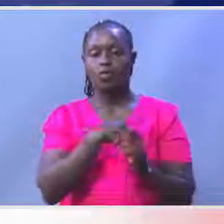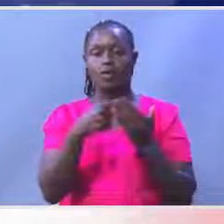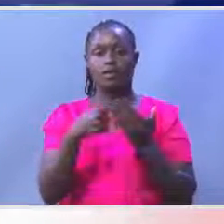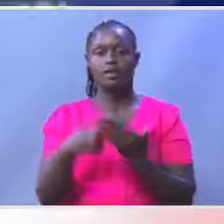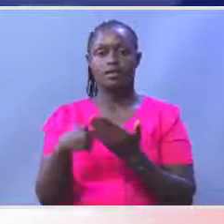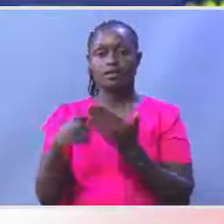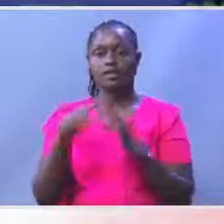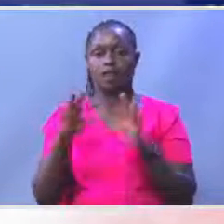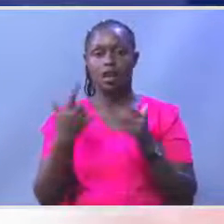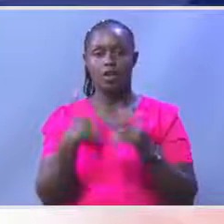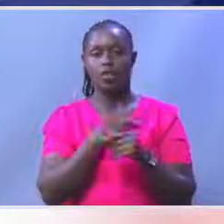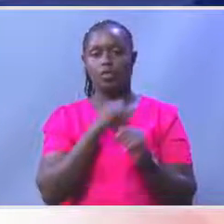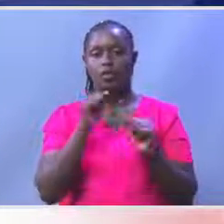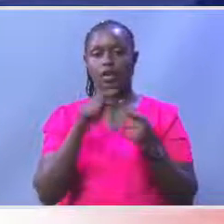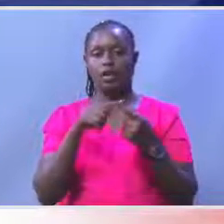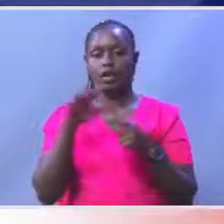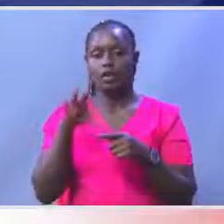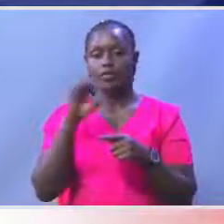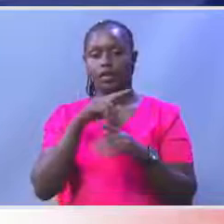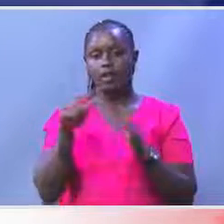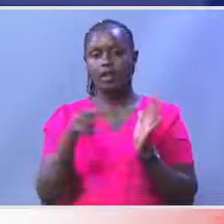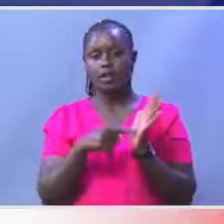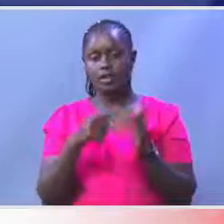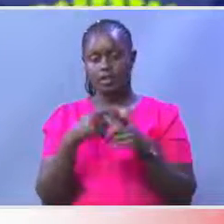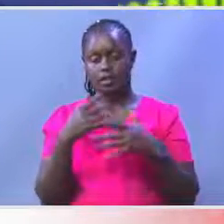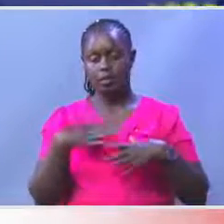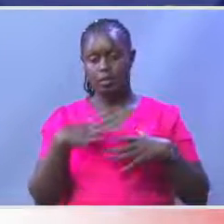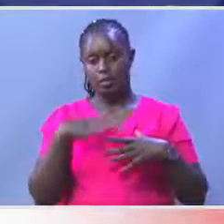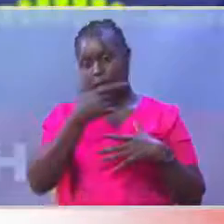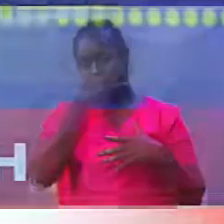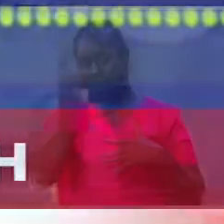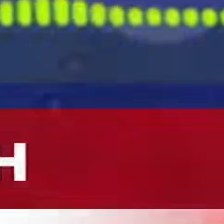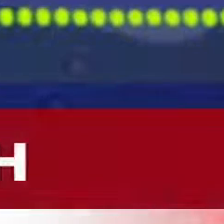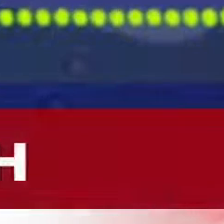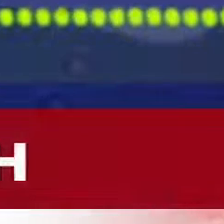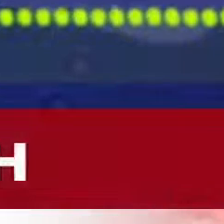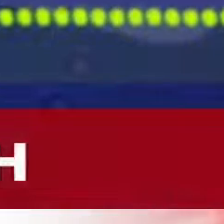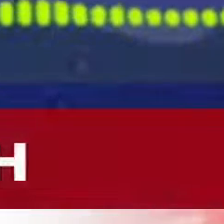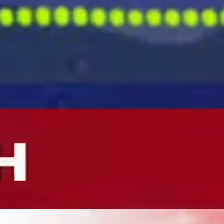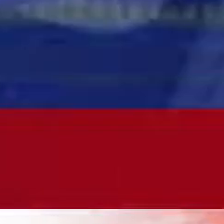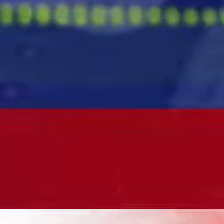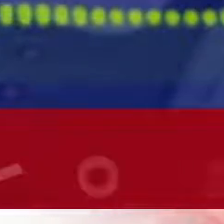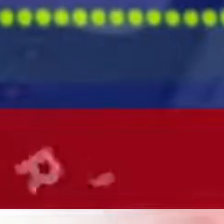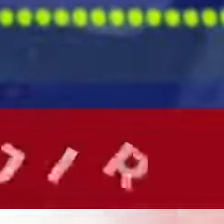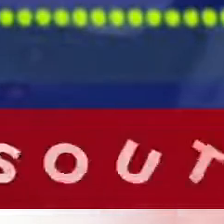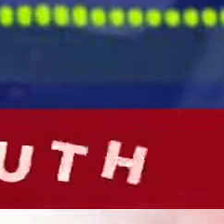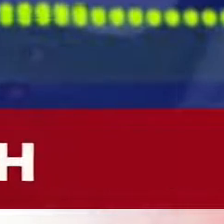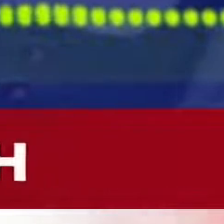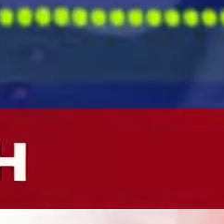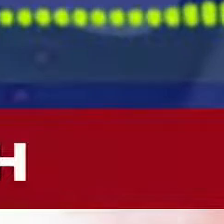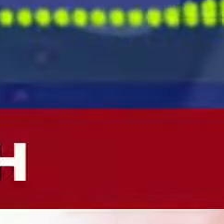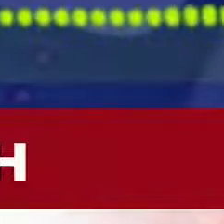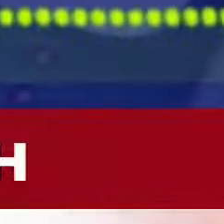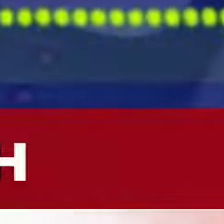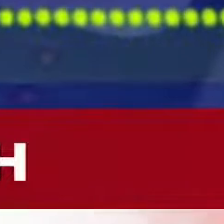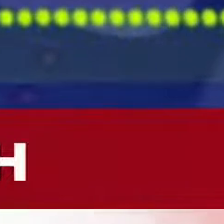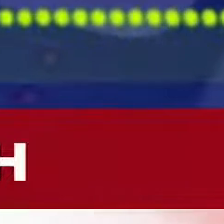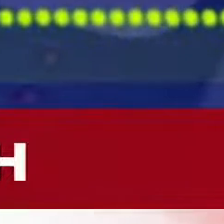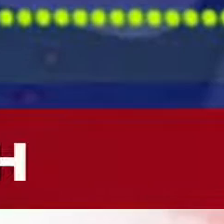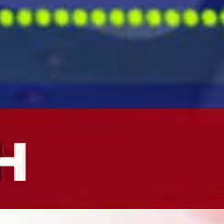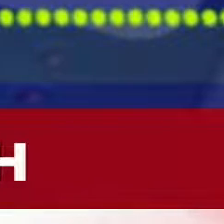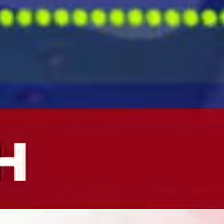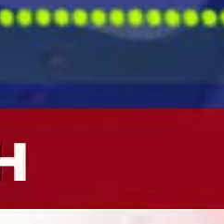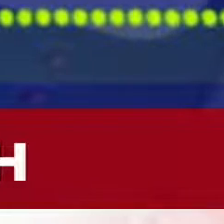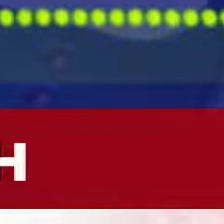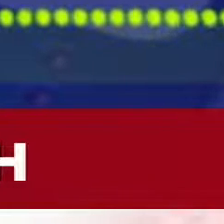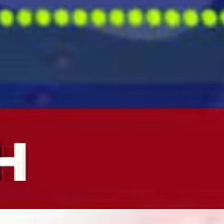how we can identify these culprits, because for a very long time, Wajir South has never experienced